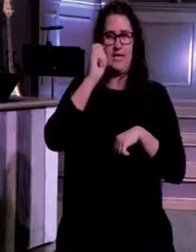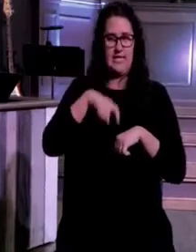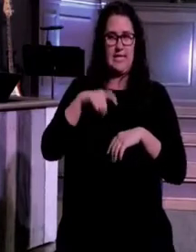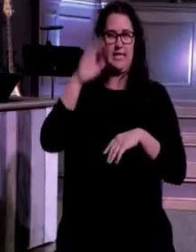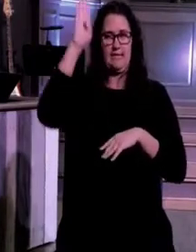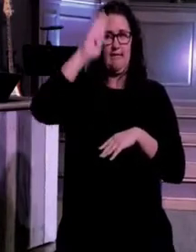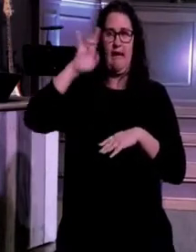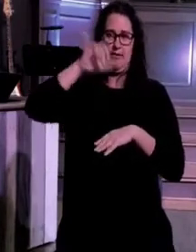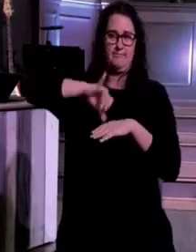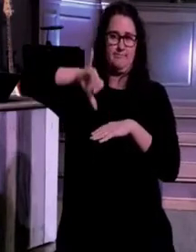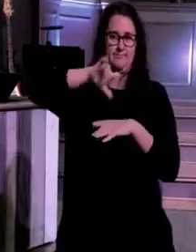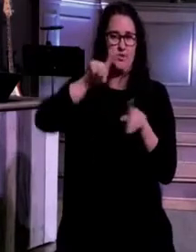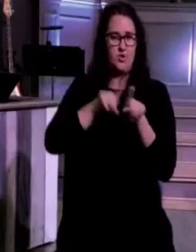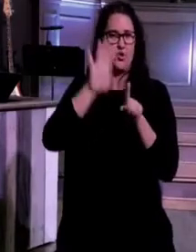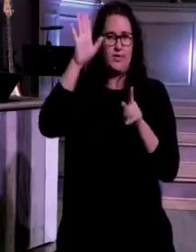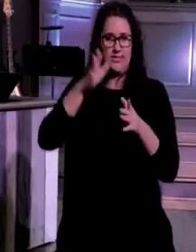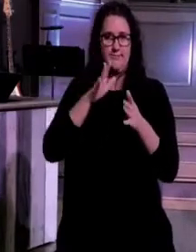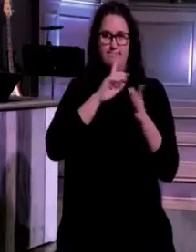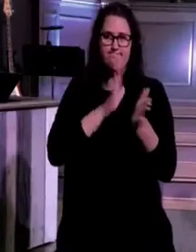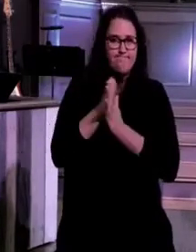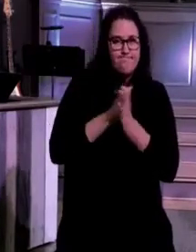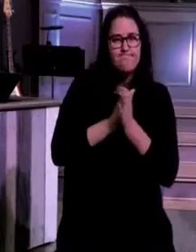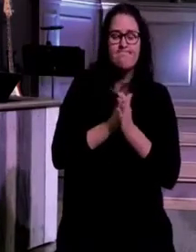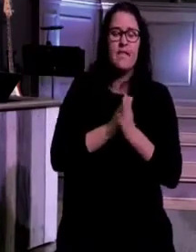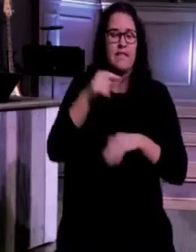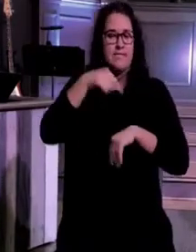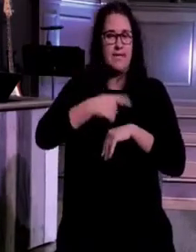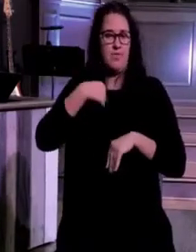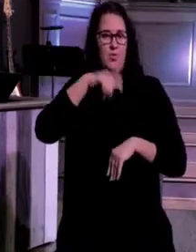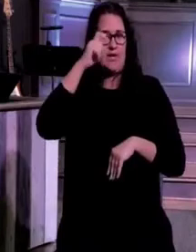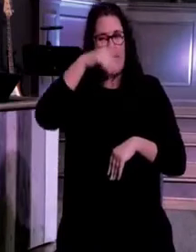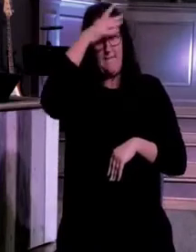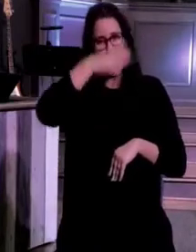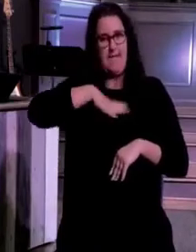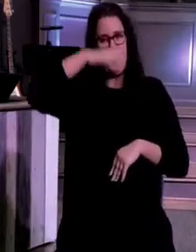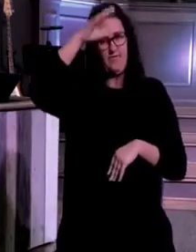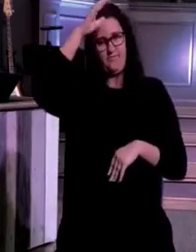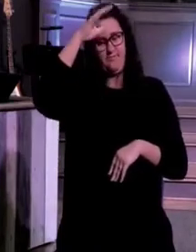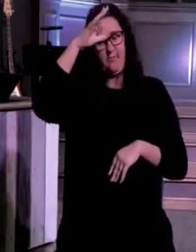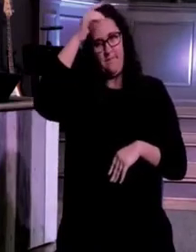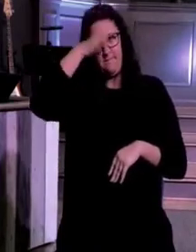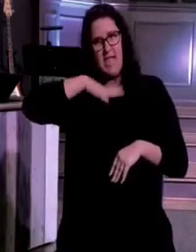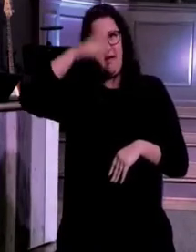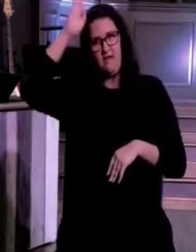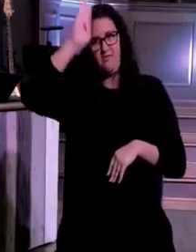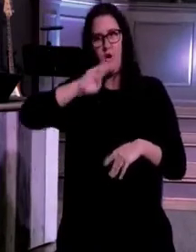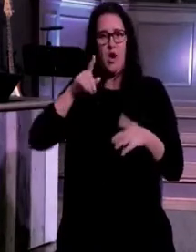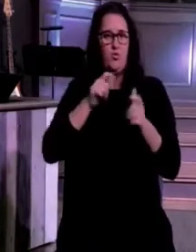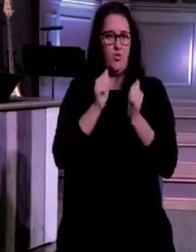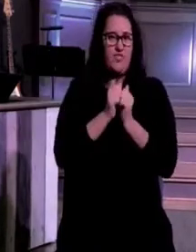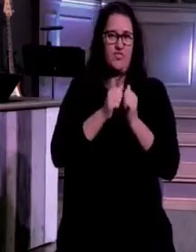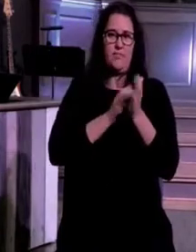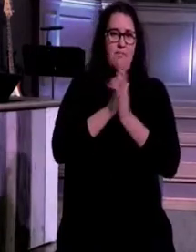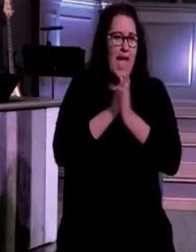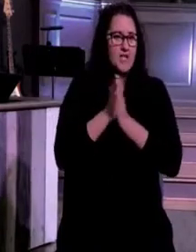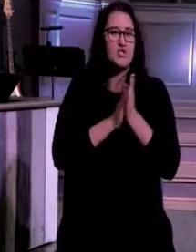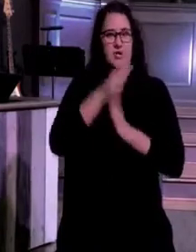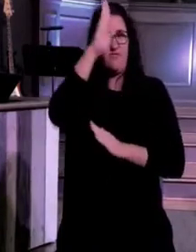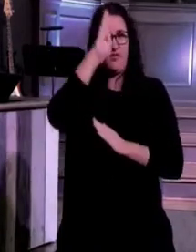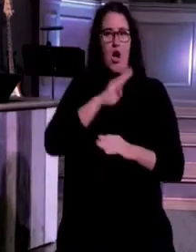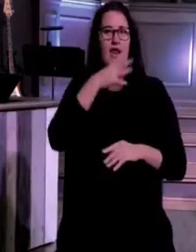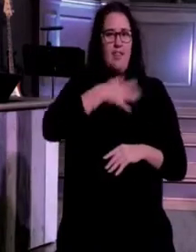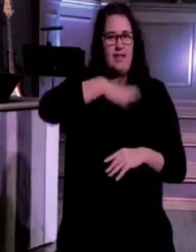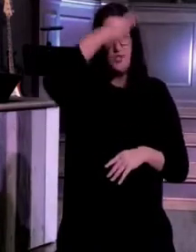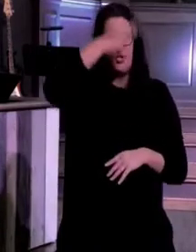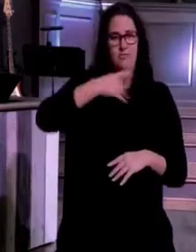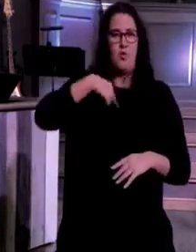anointing and God's unction. A time that we need men of God with the anointing of God, with the unction of God to preach the word of God. Ladies and gentlemen,